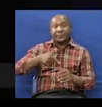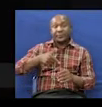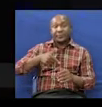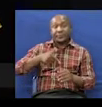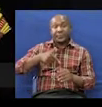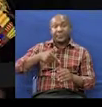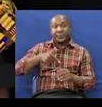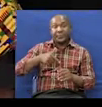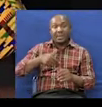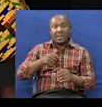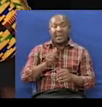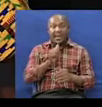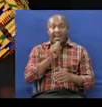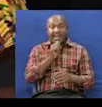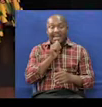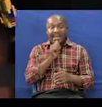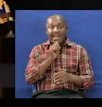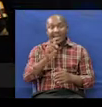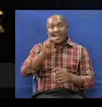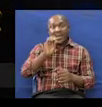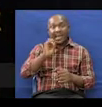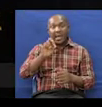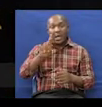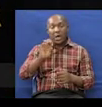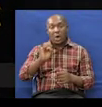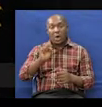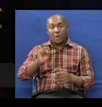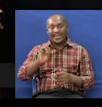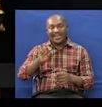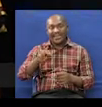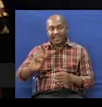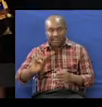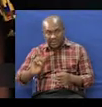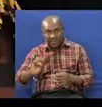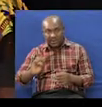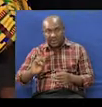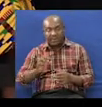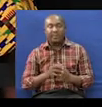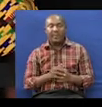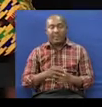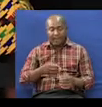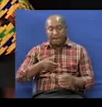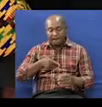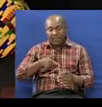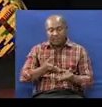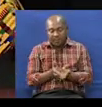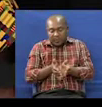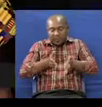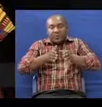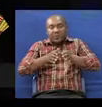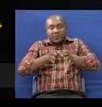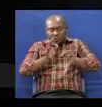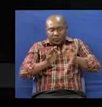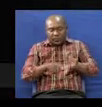Kerosene lamp is the lamp which uses kerosene as the source of fuel. Do you know